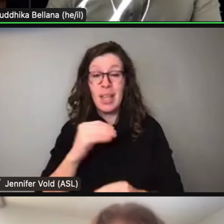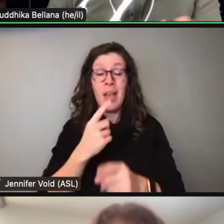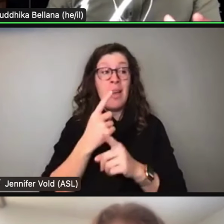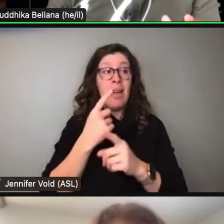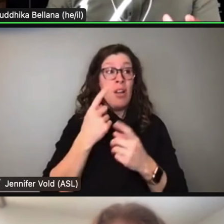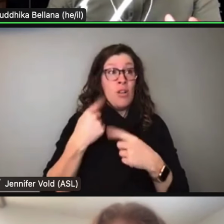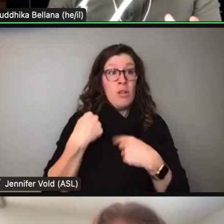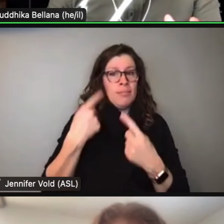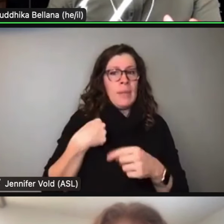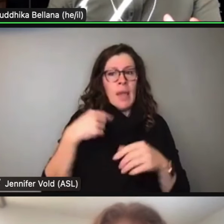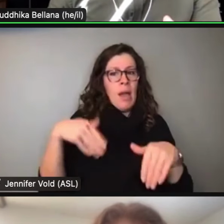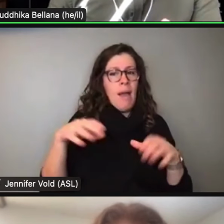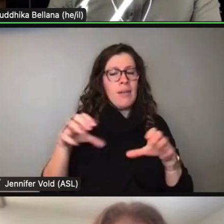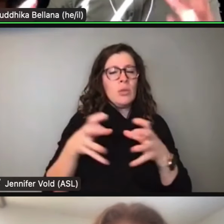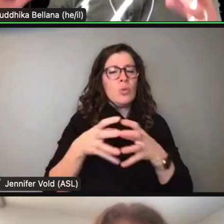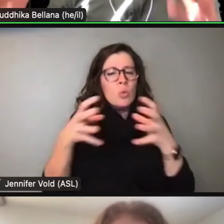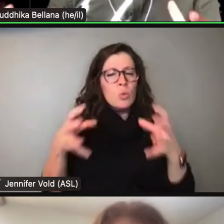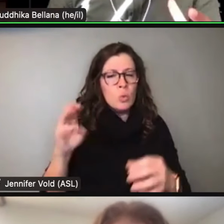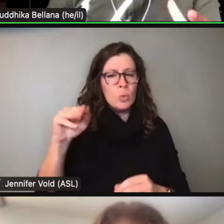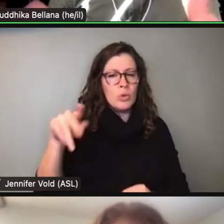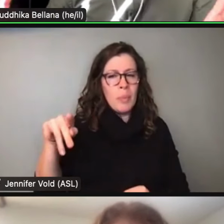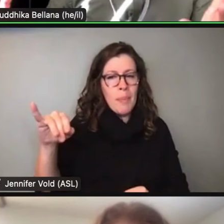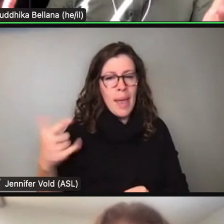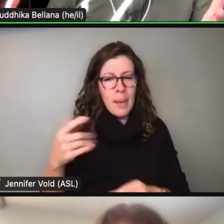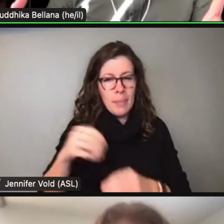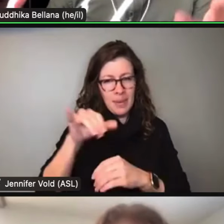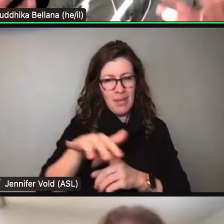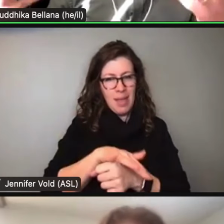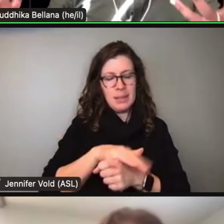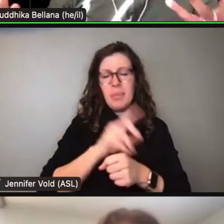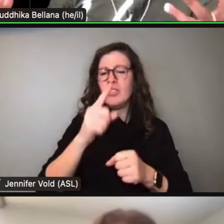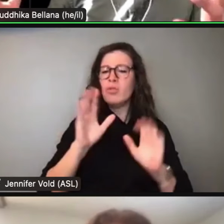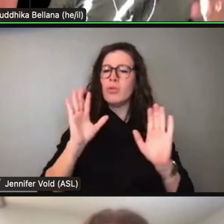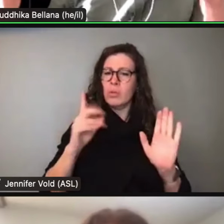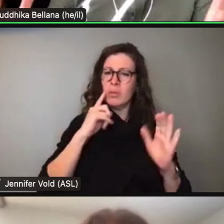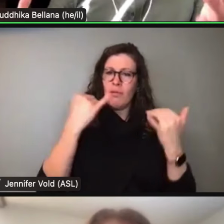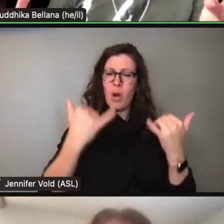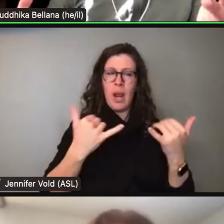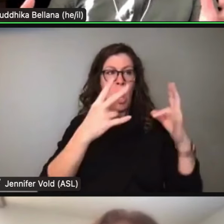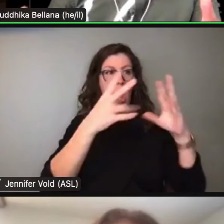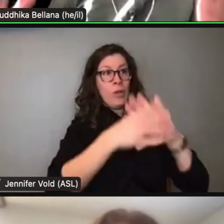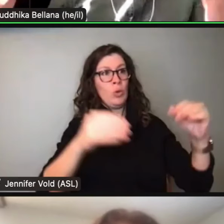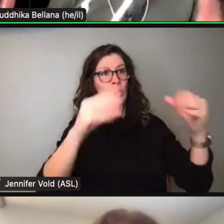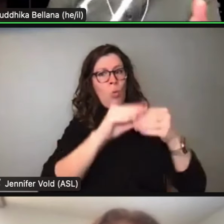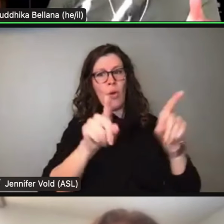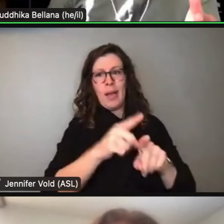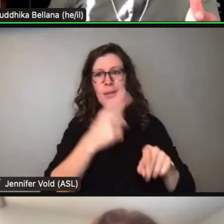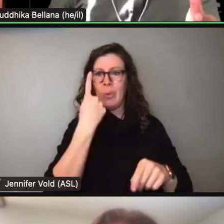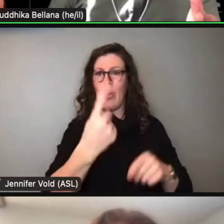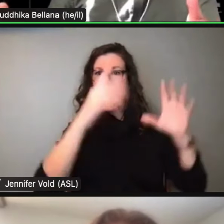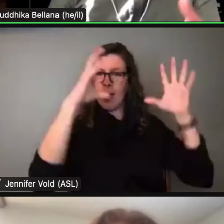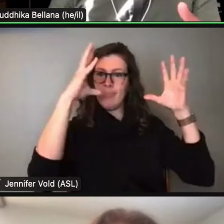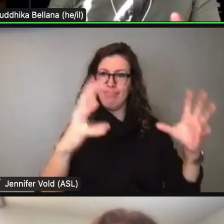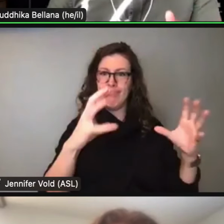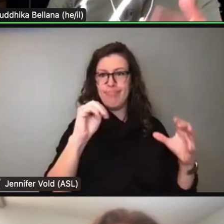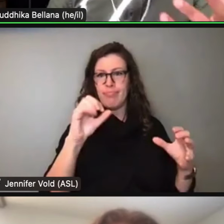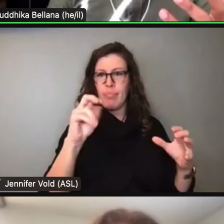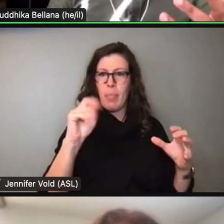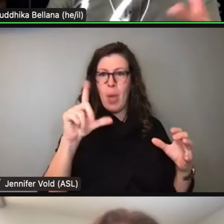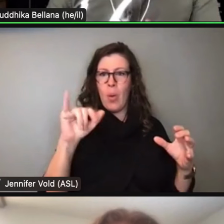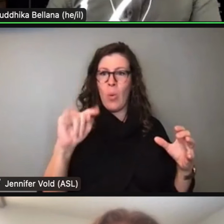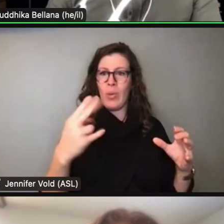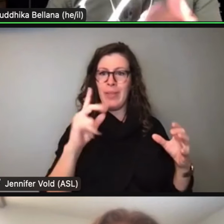really done too much mapping of that space. I've just kind of been using stories as a monolith. This is a story. This is what stories do, which is